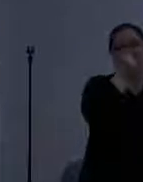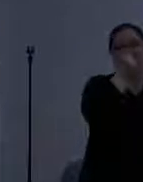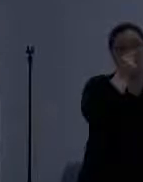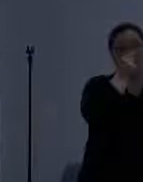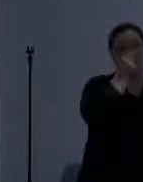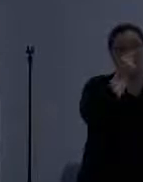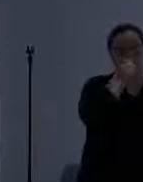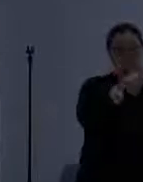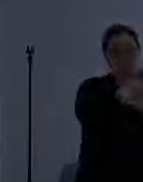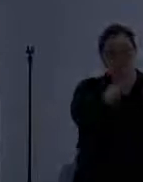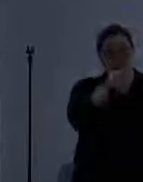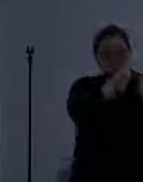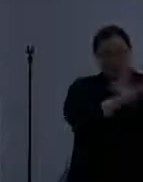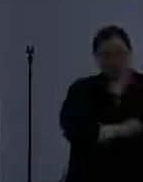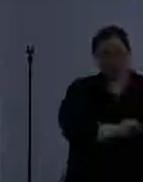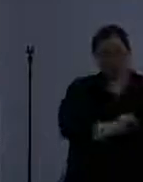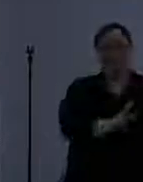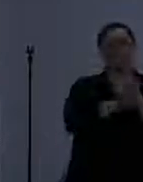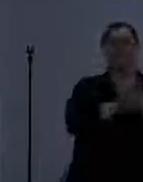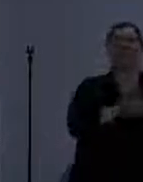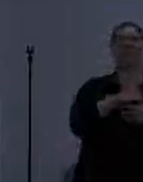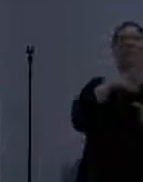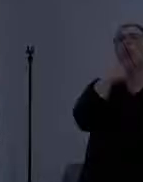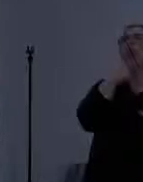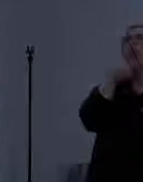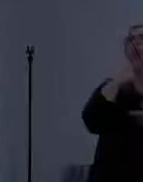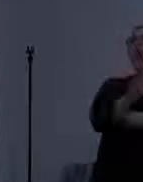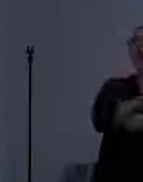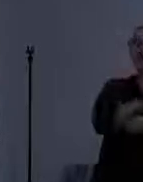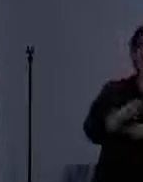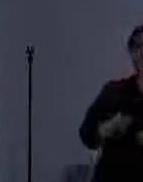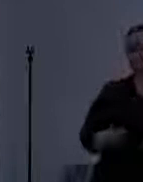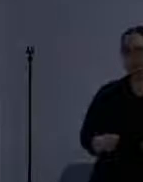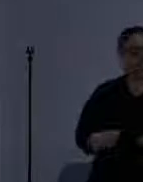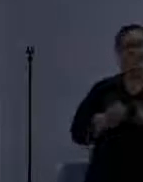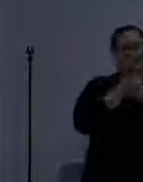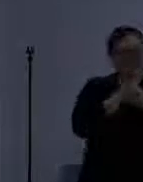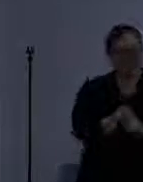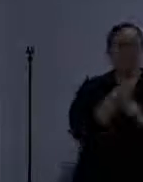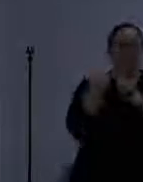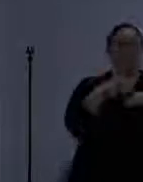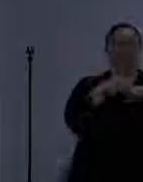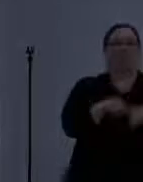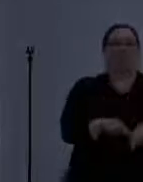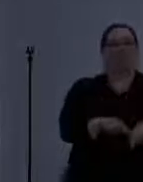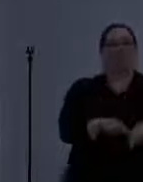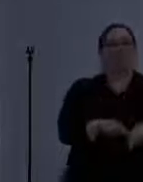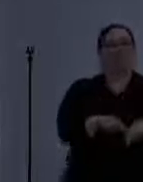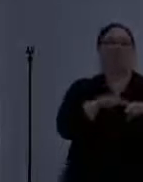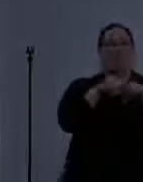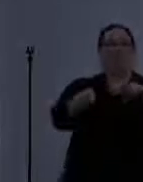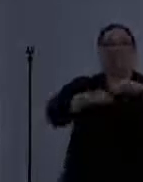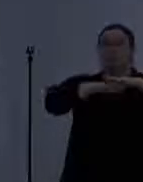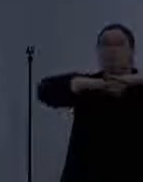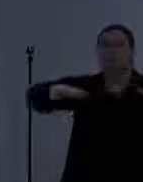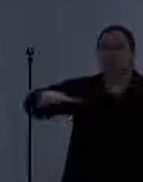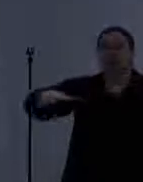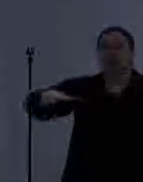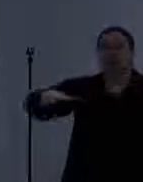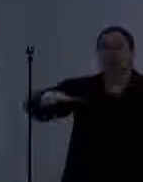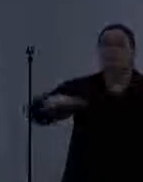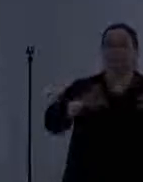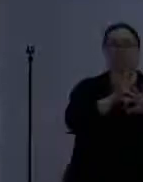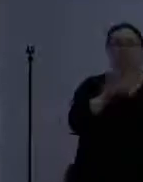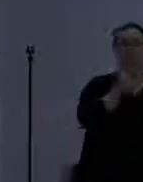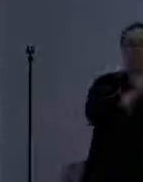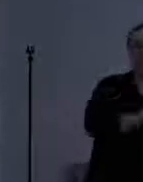a provider is unregistered doesn't mean that they're not covered by us. And in fact, a majority of those that have been banned have been